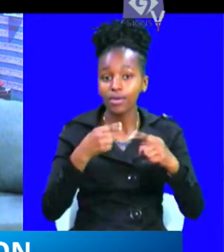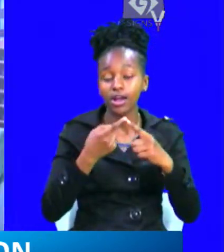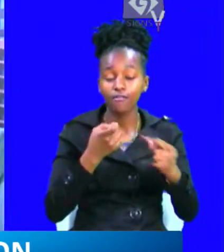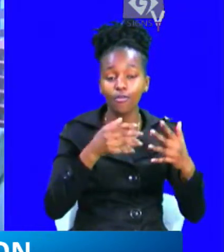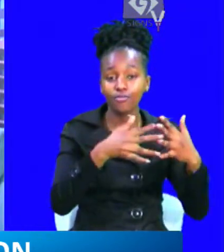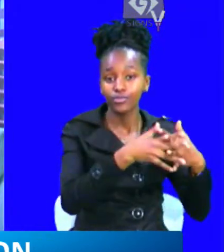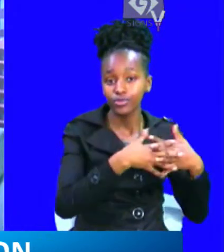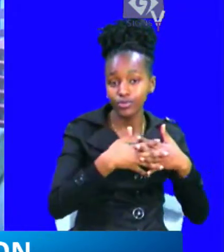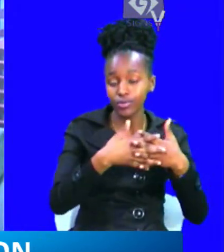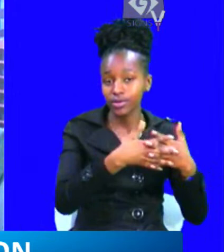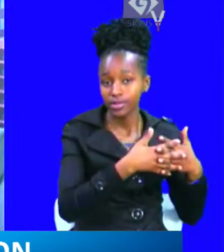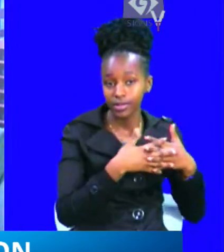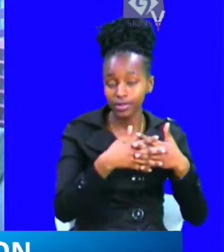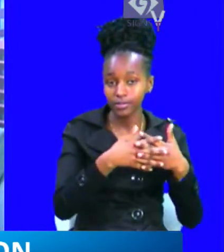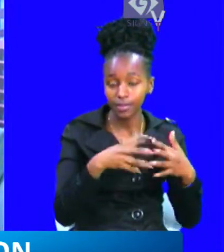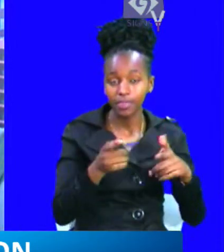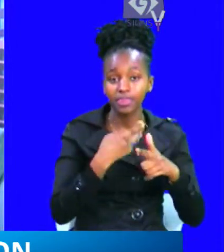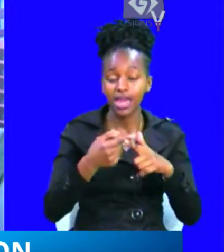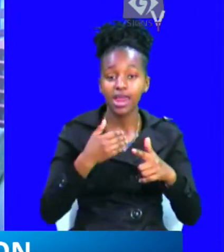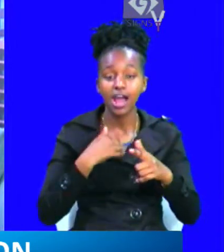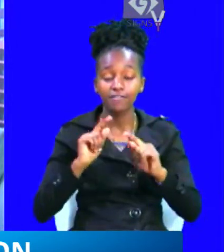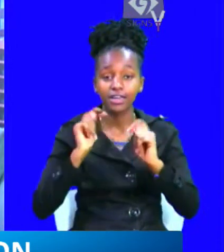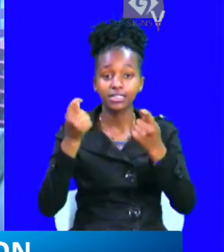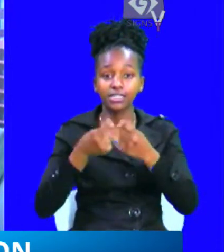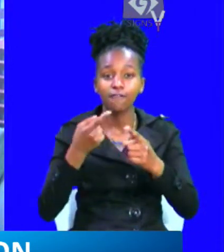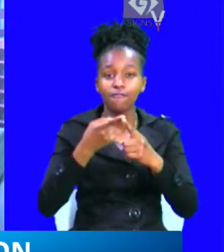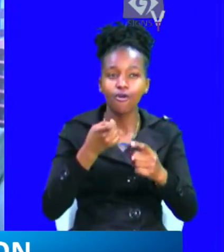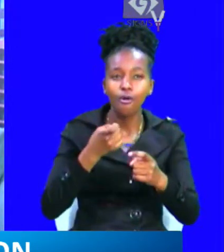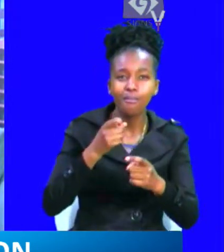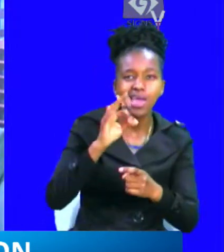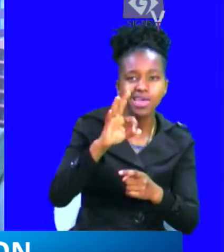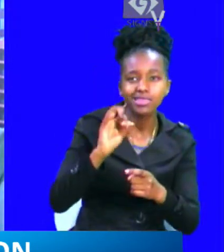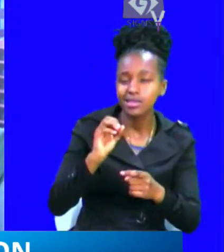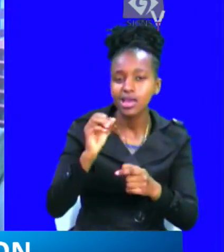of America. So we got a team of over 30 doctors,